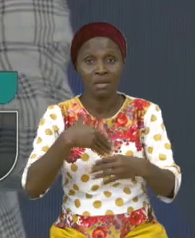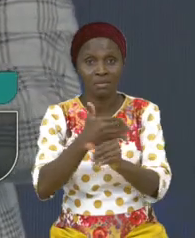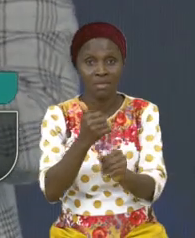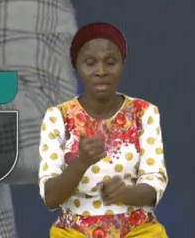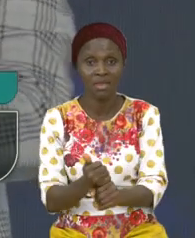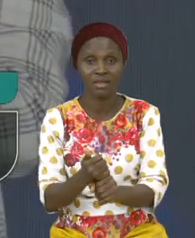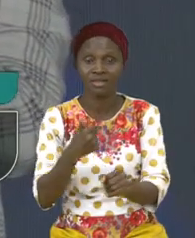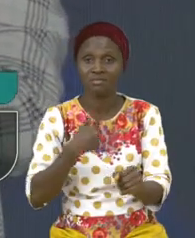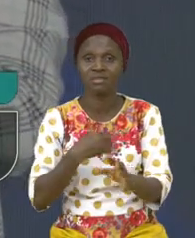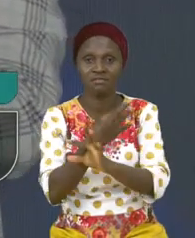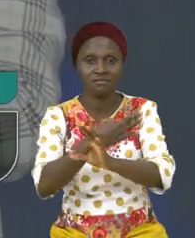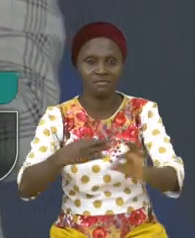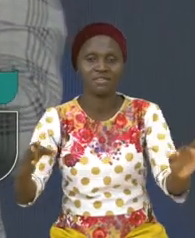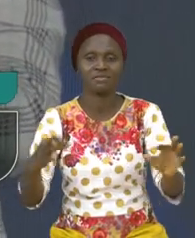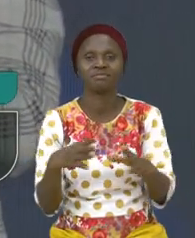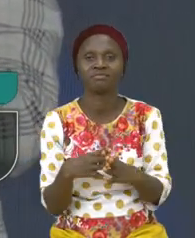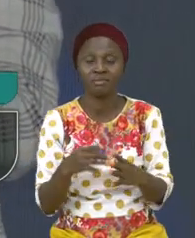me free.